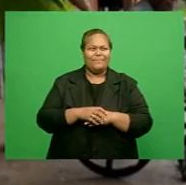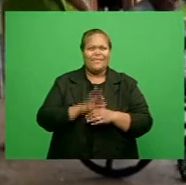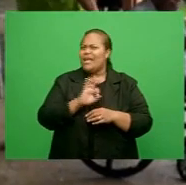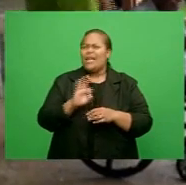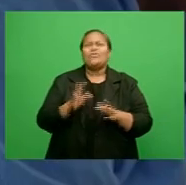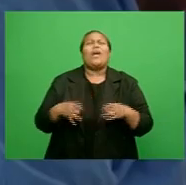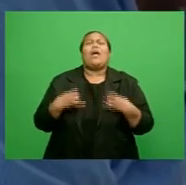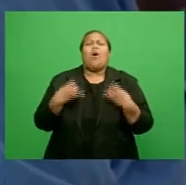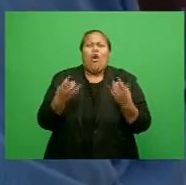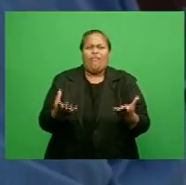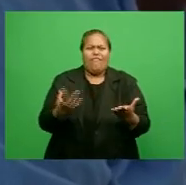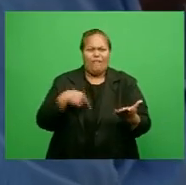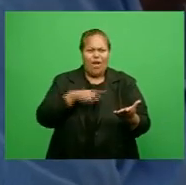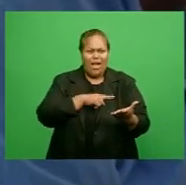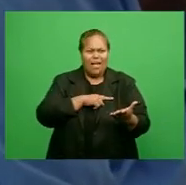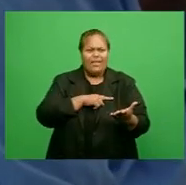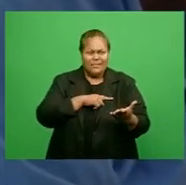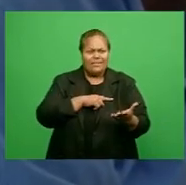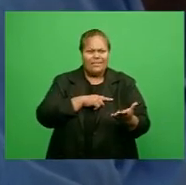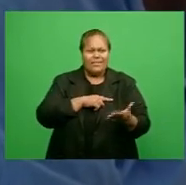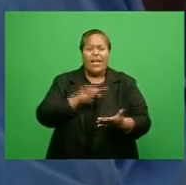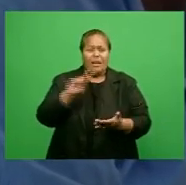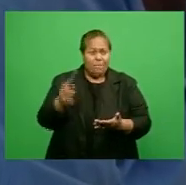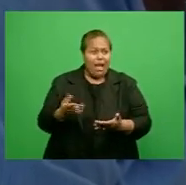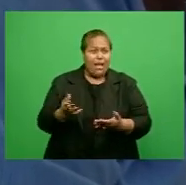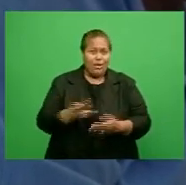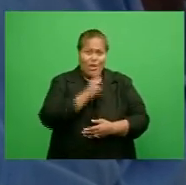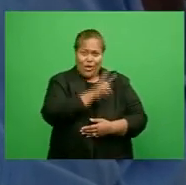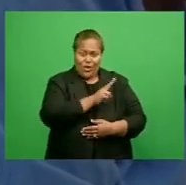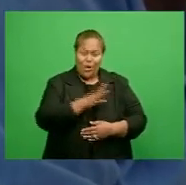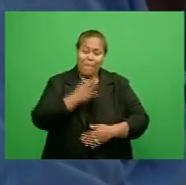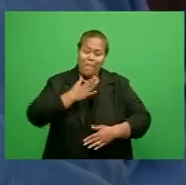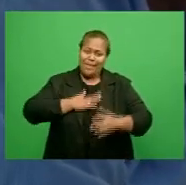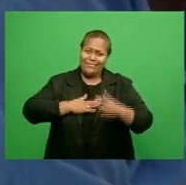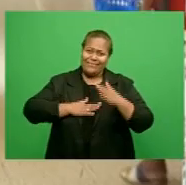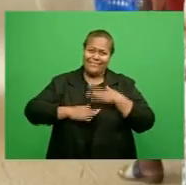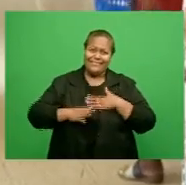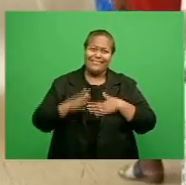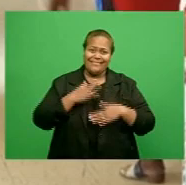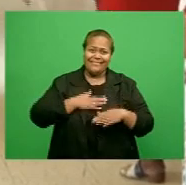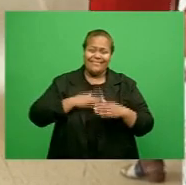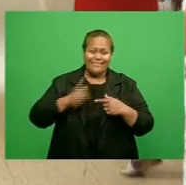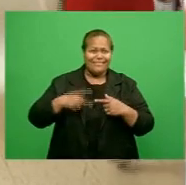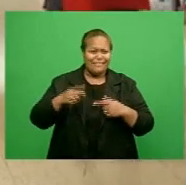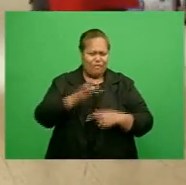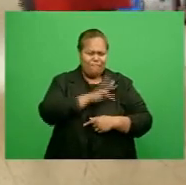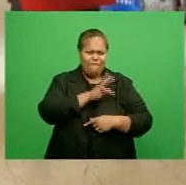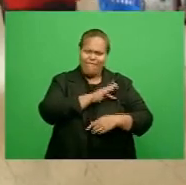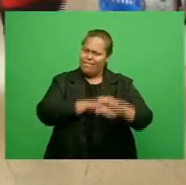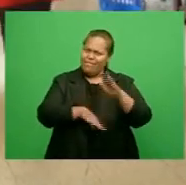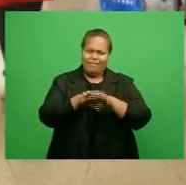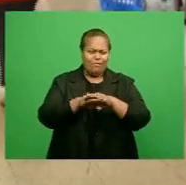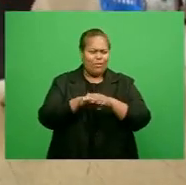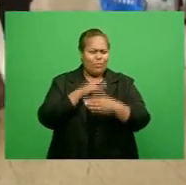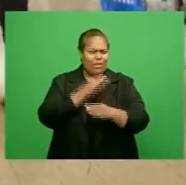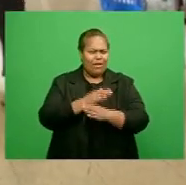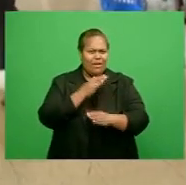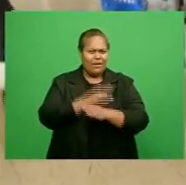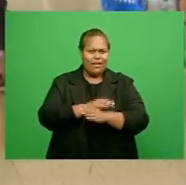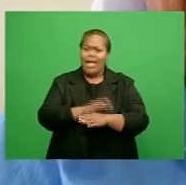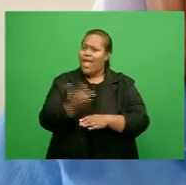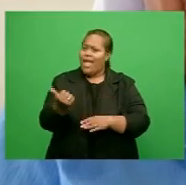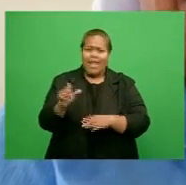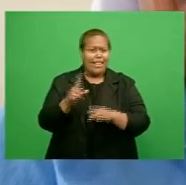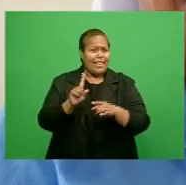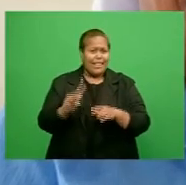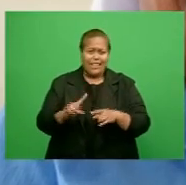us. But her patience, her faithfulness to whatever is done in the home,